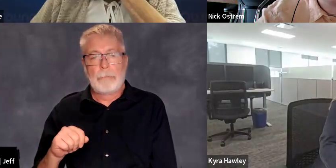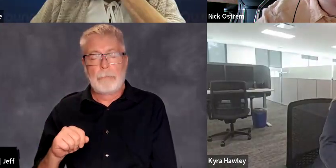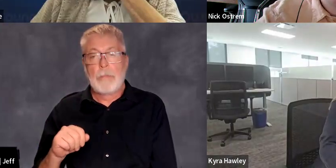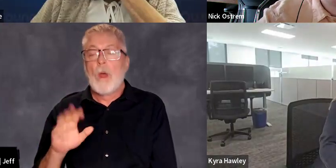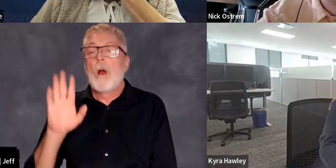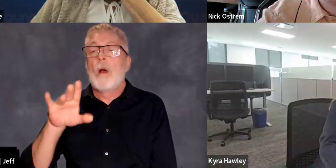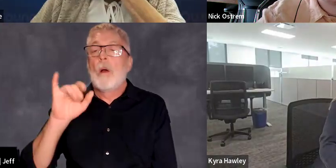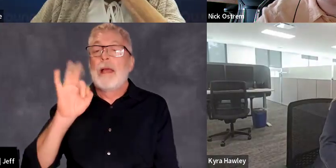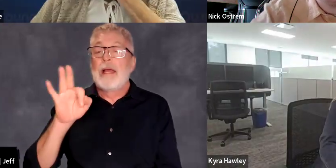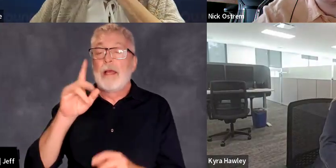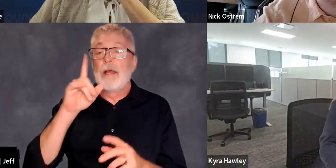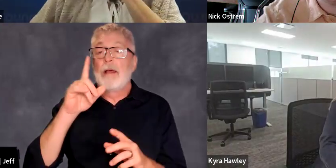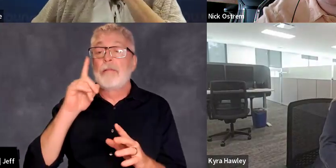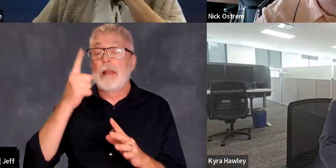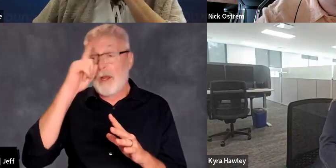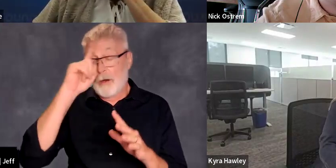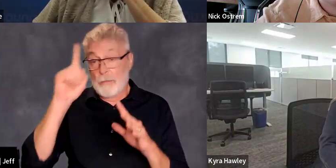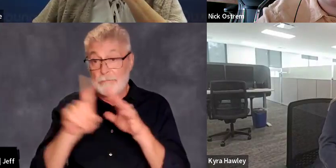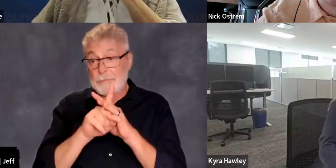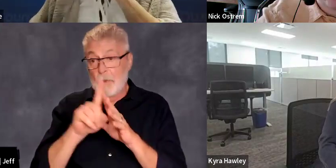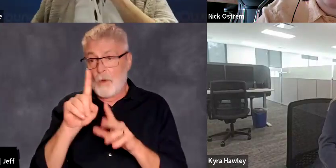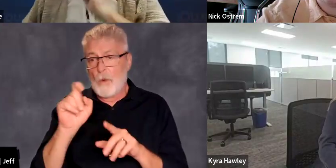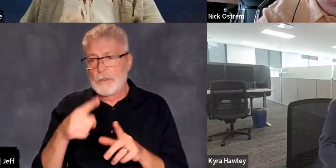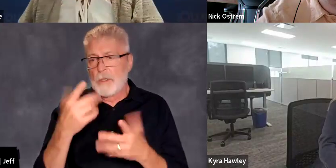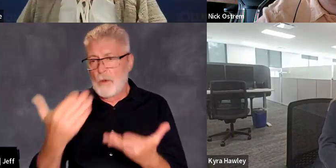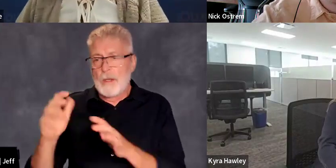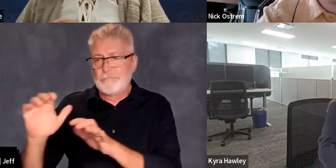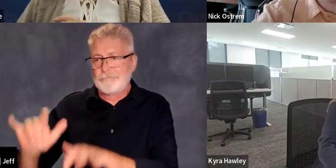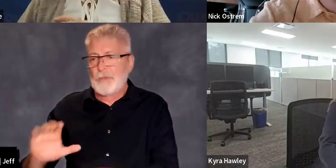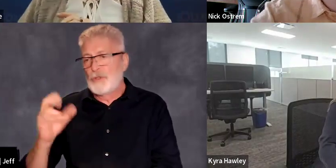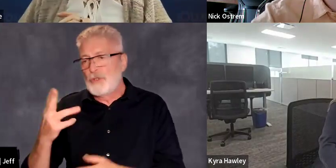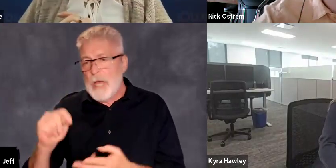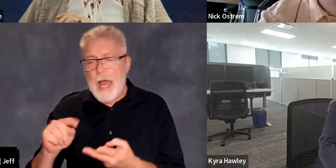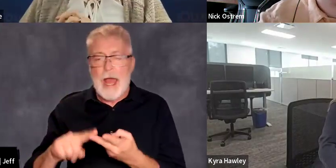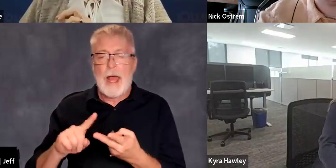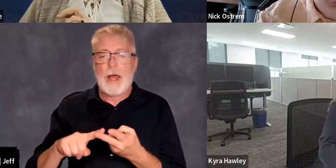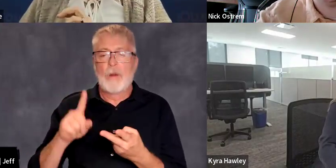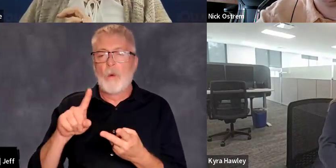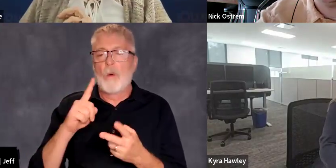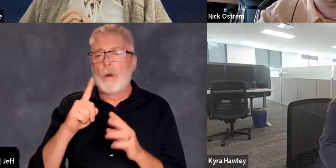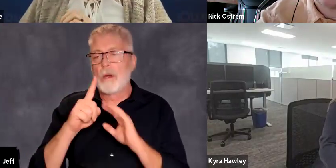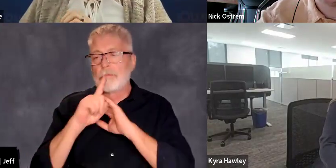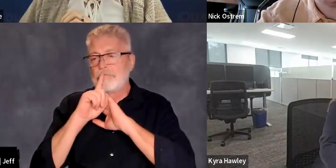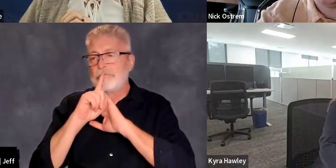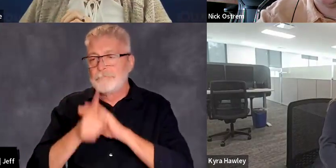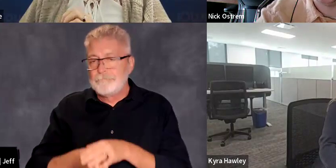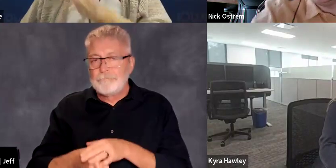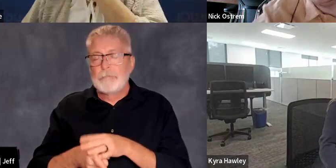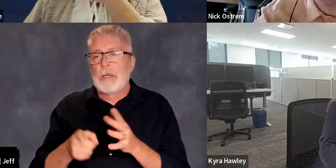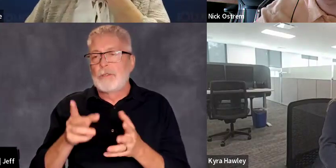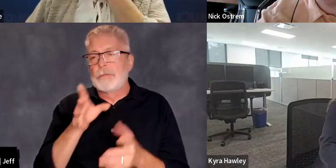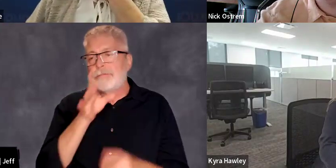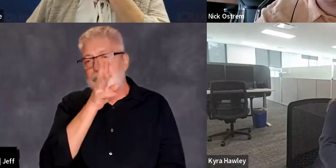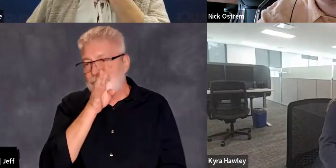And if anything does pop up questions, you can just you can shout out in chat. You literally just unmic and ask me. This